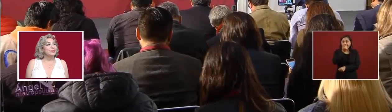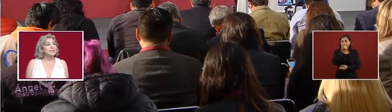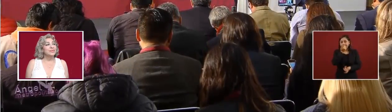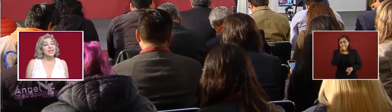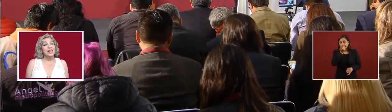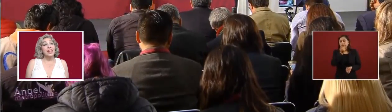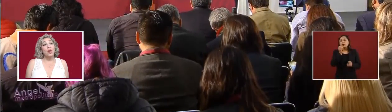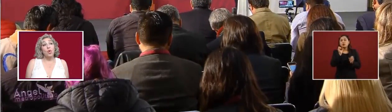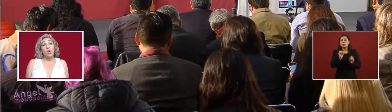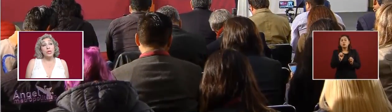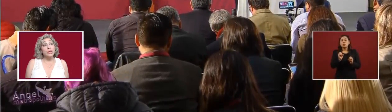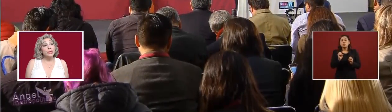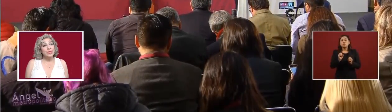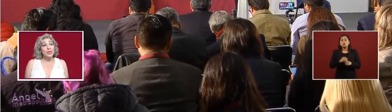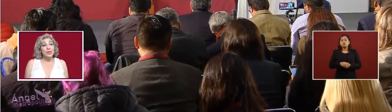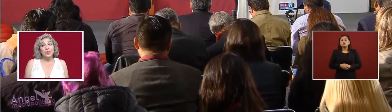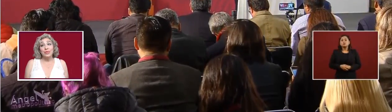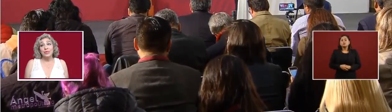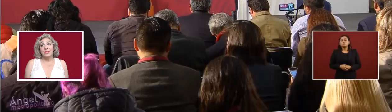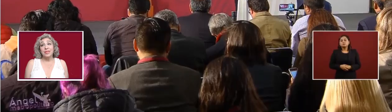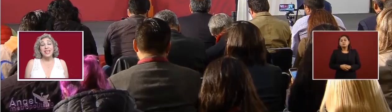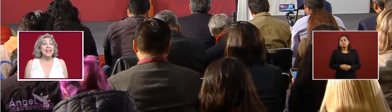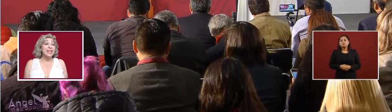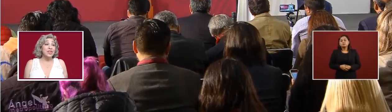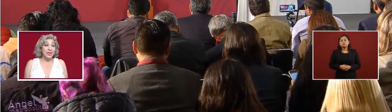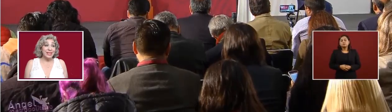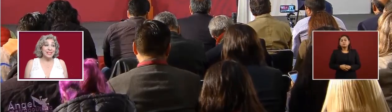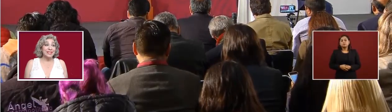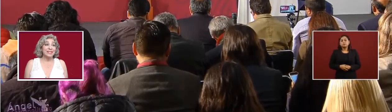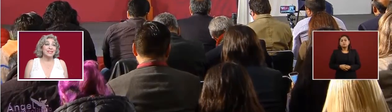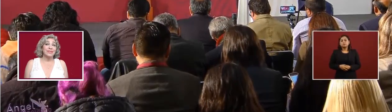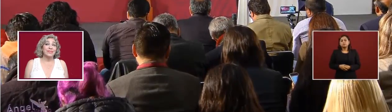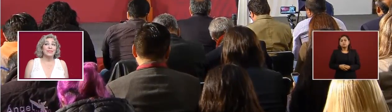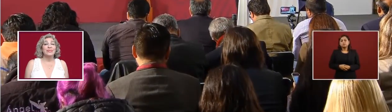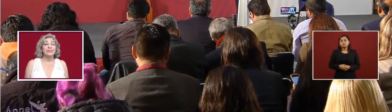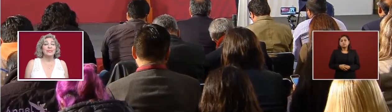or due to the increase,